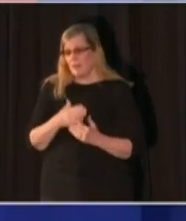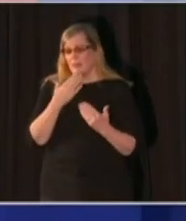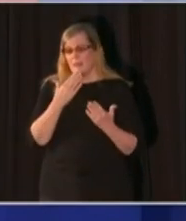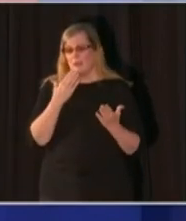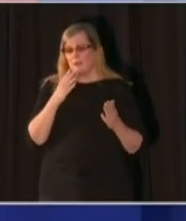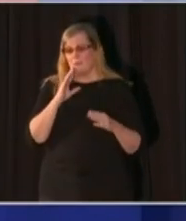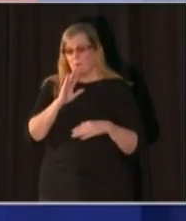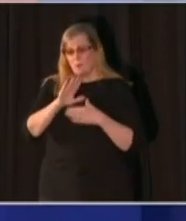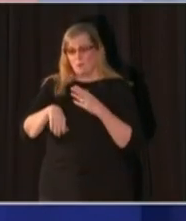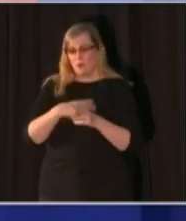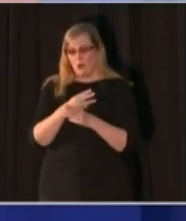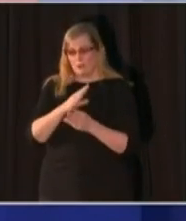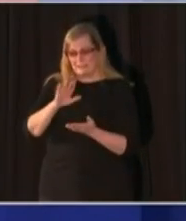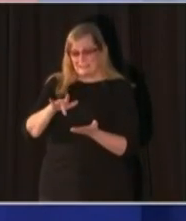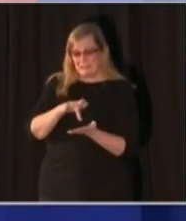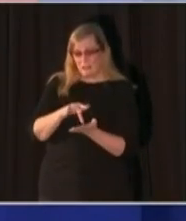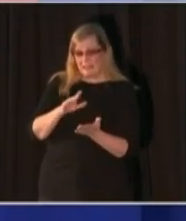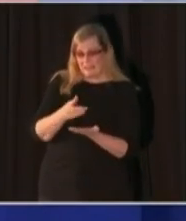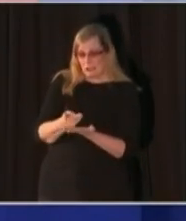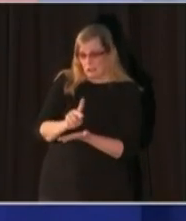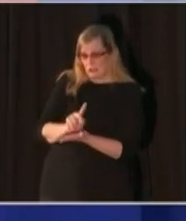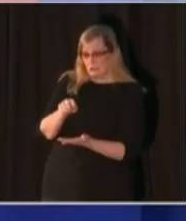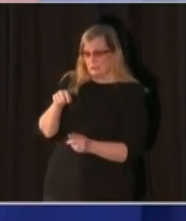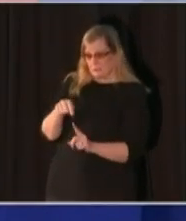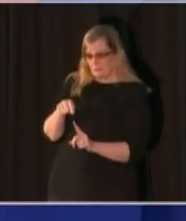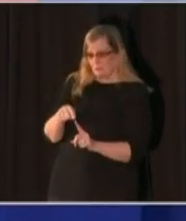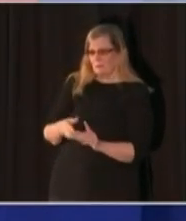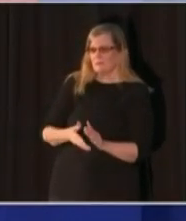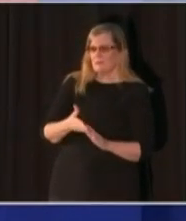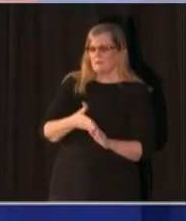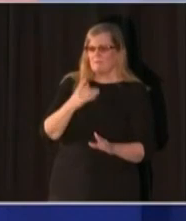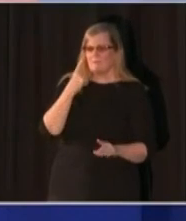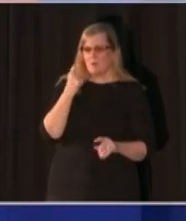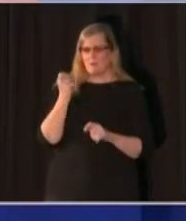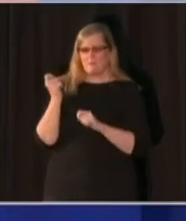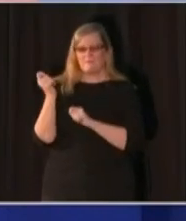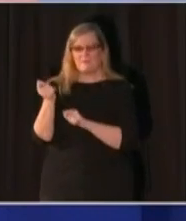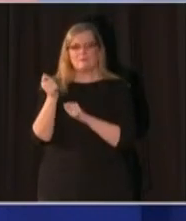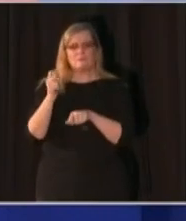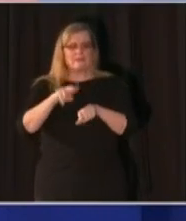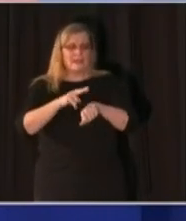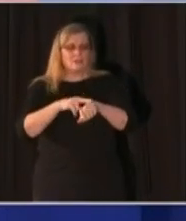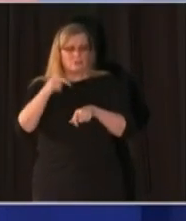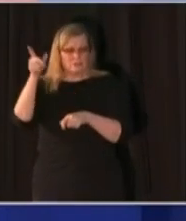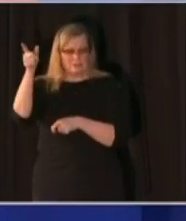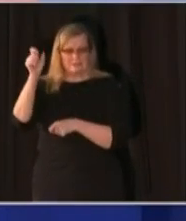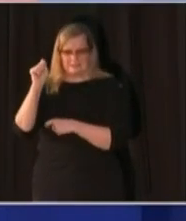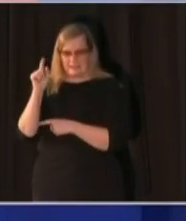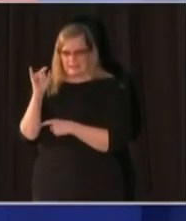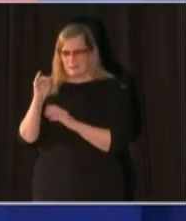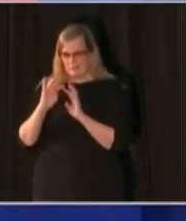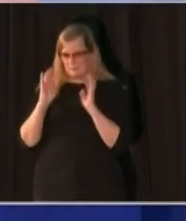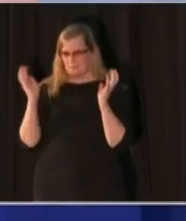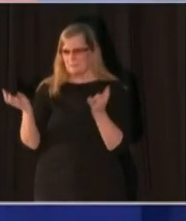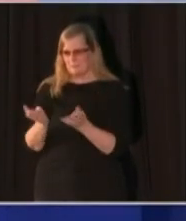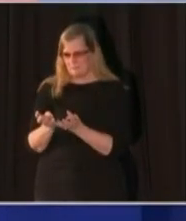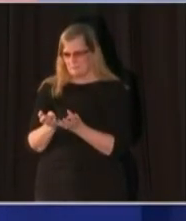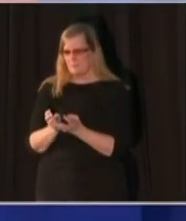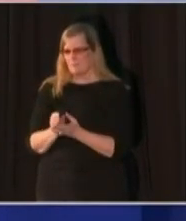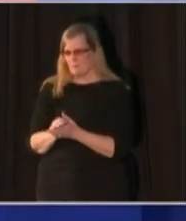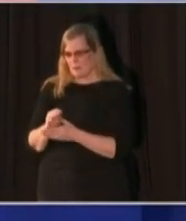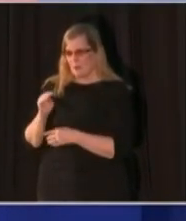now operating out of Nats Park, Martha's Kitchen, which is delivering food and has been delivering food to